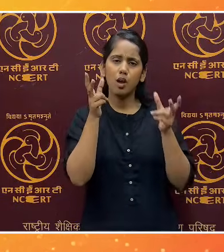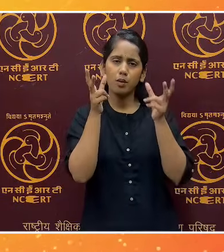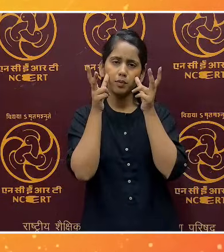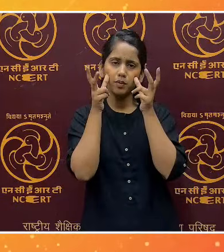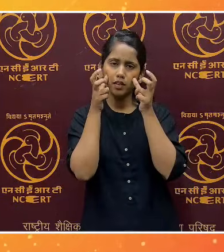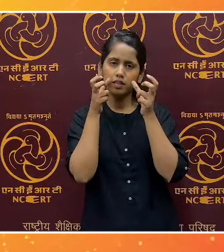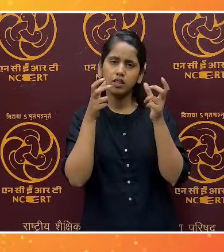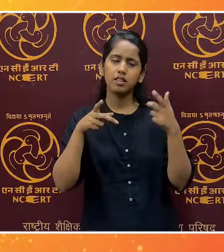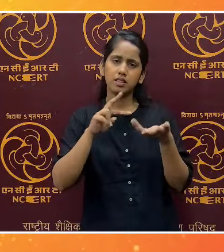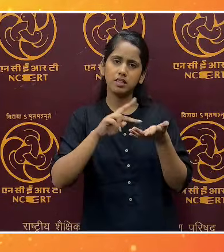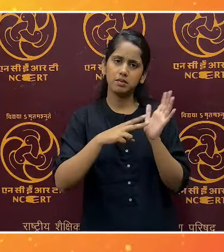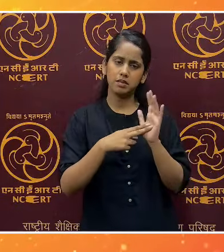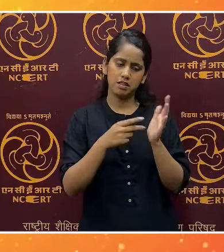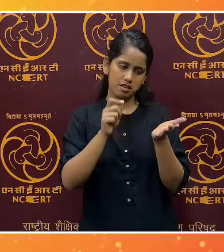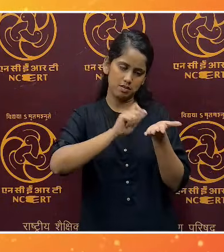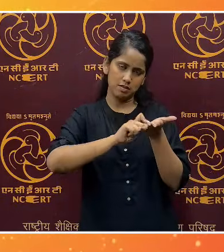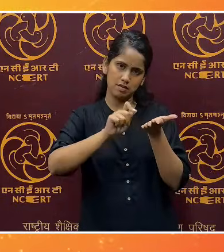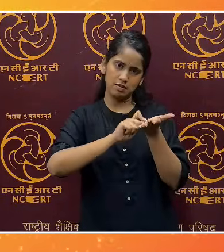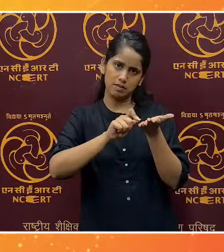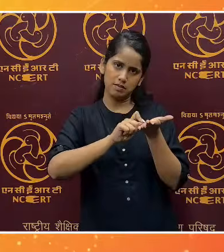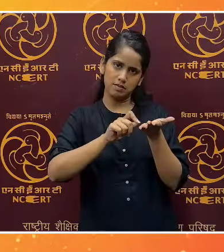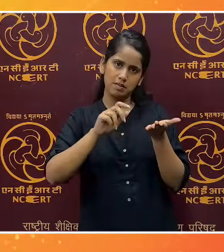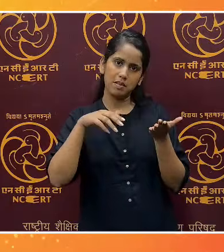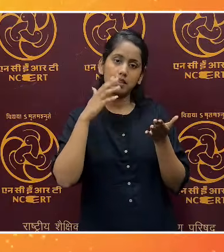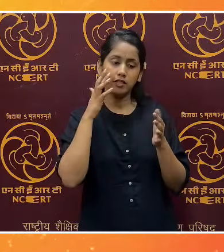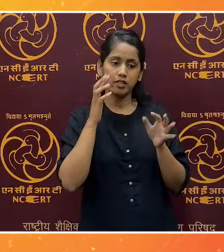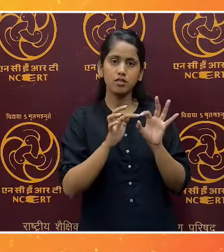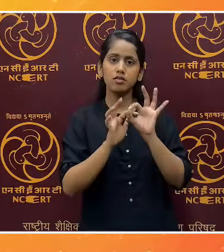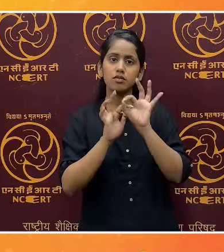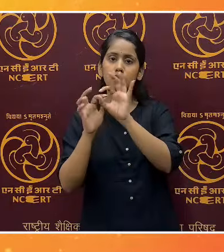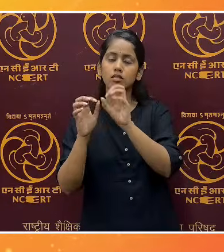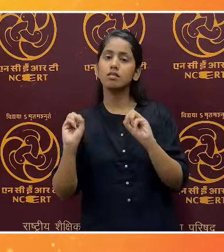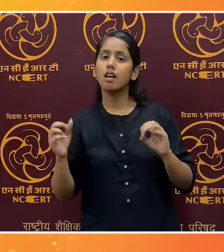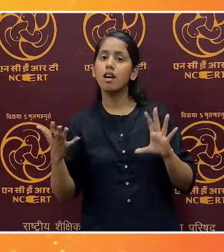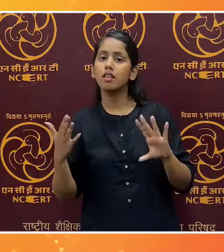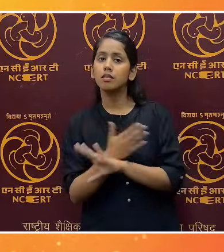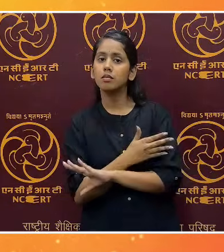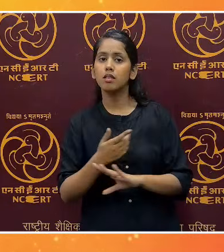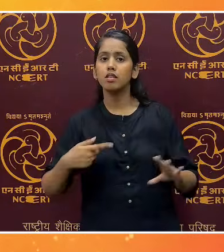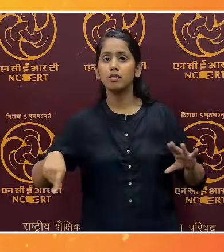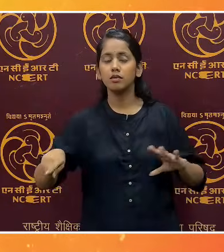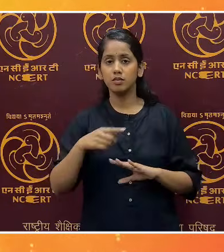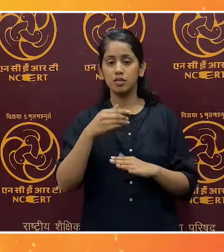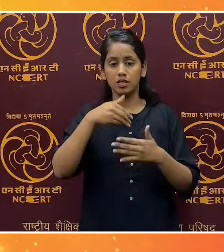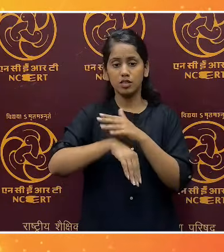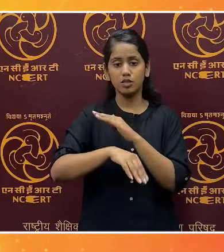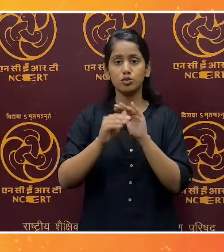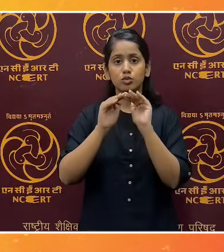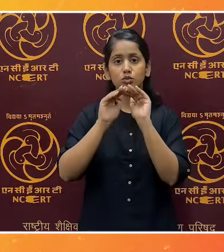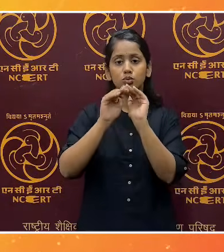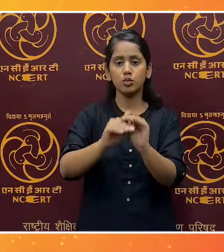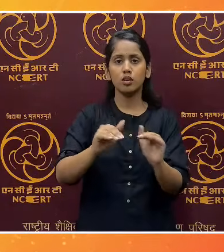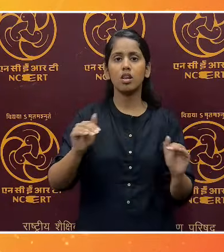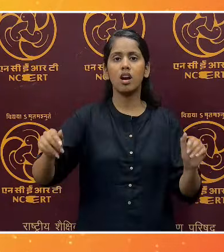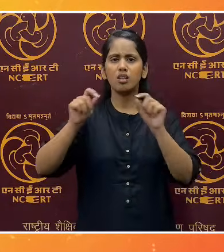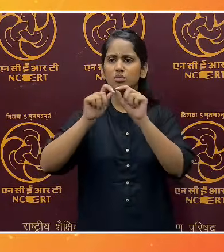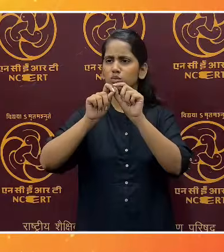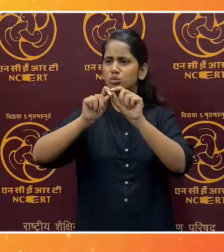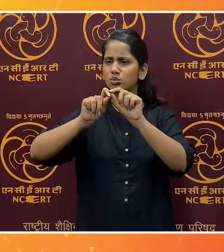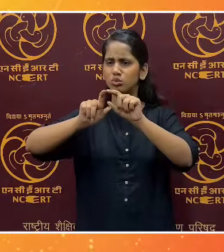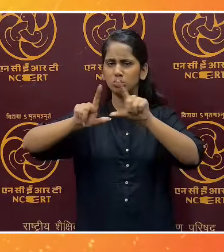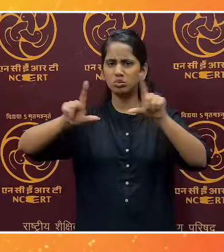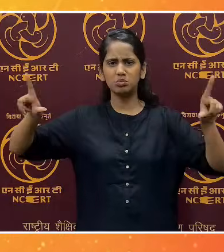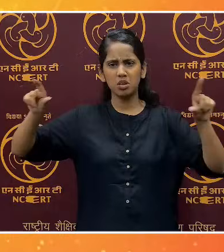important points, like the script, like the video starting with a question. Yes. You're sparking the curiosity in kid. Yeah. Why is unable to zoom the picture,